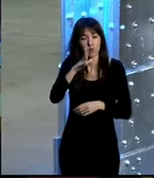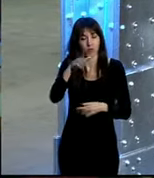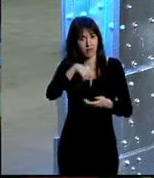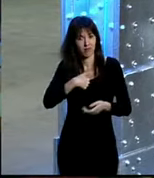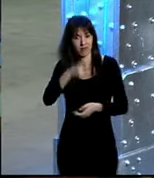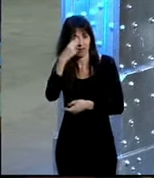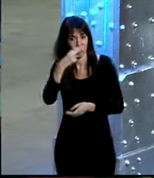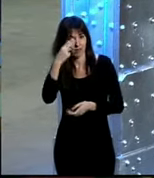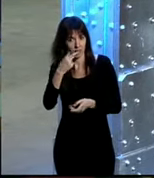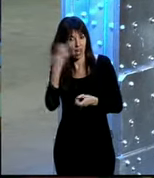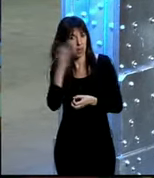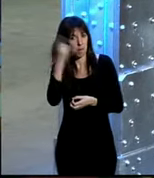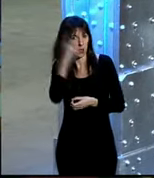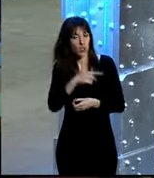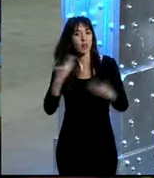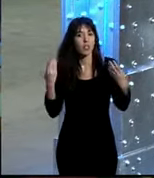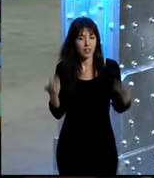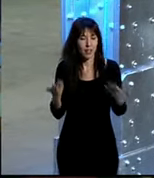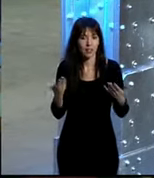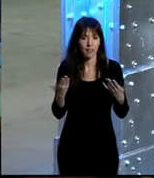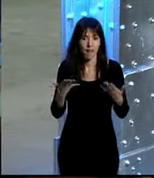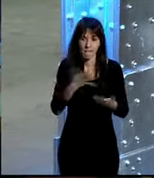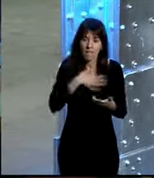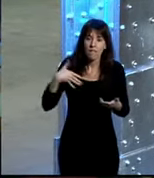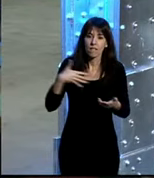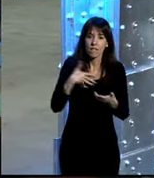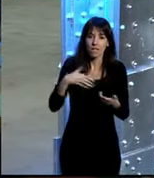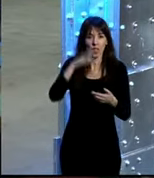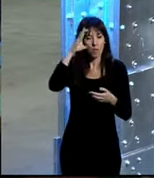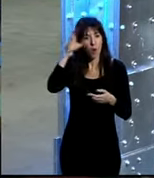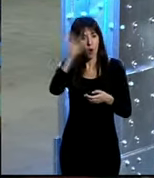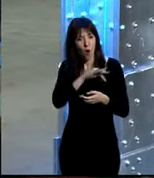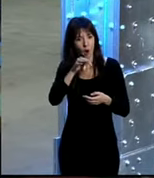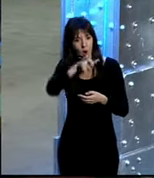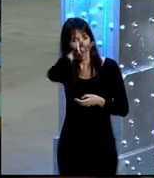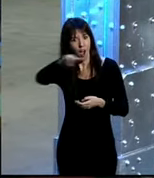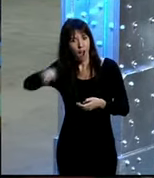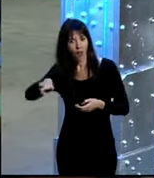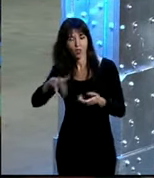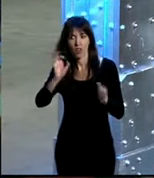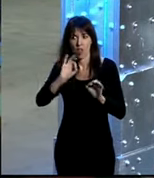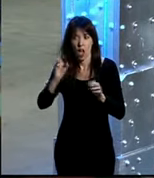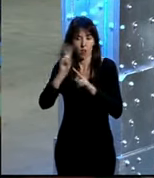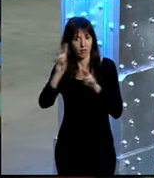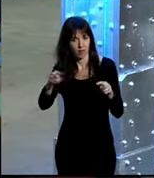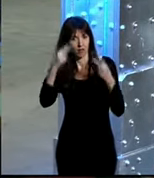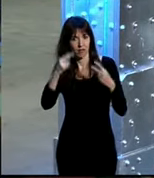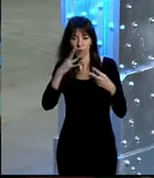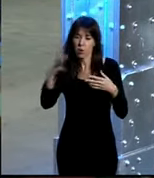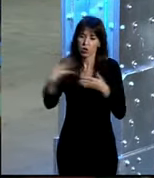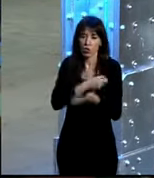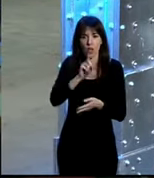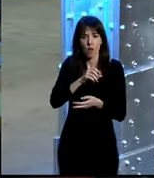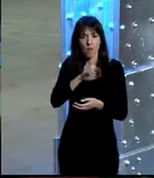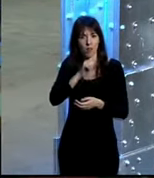get you closer, give you a better or different experience, because we've got that desire of the audience, not